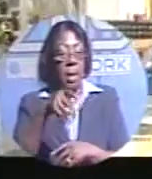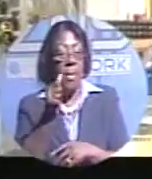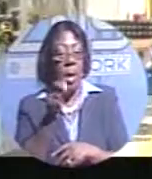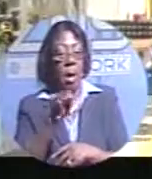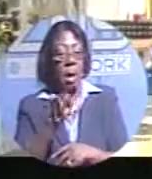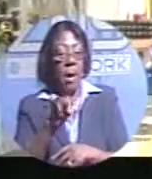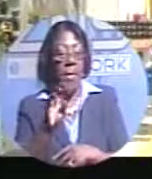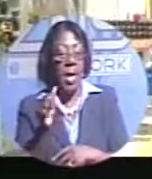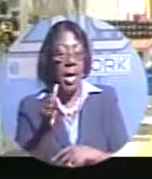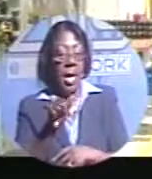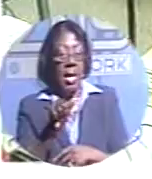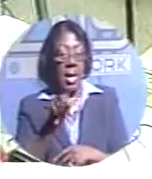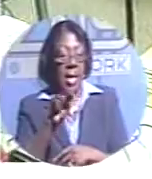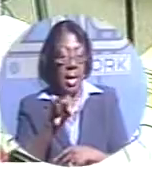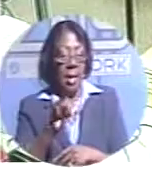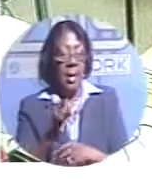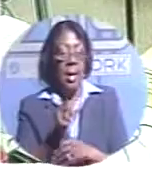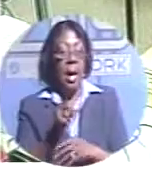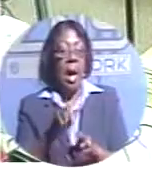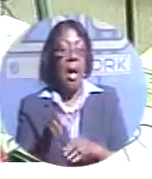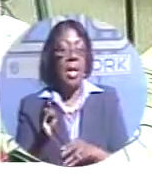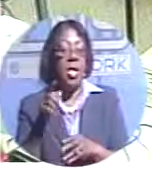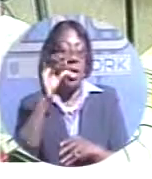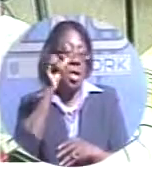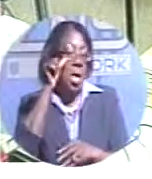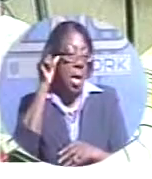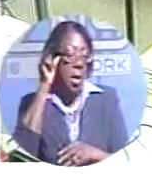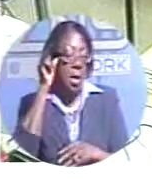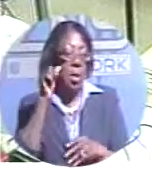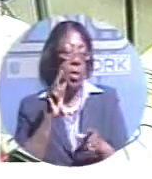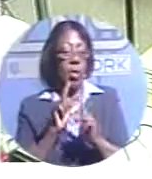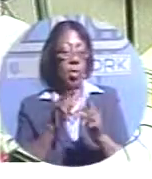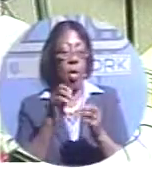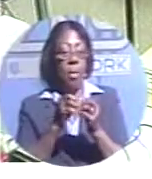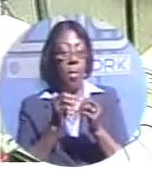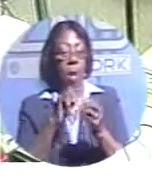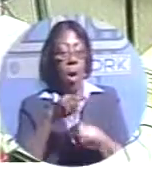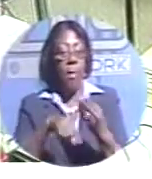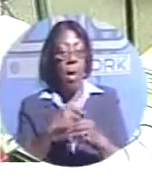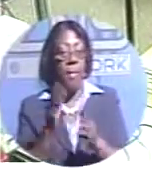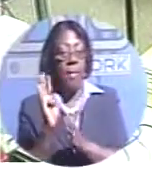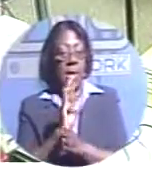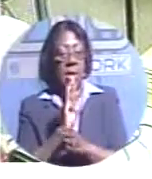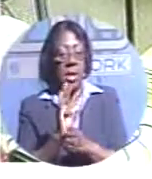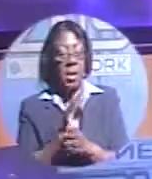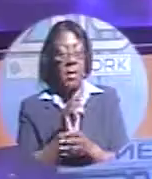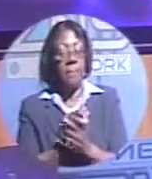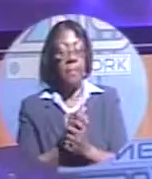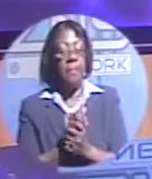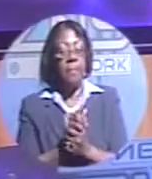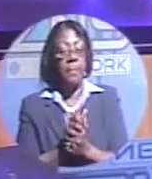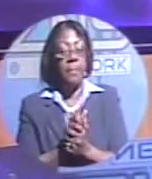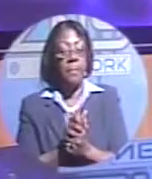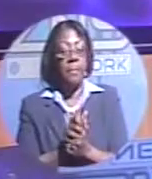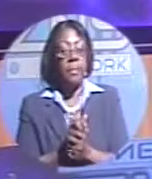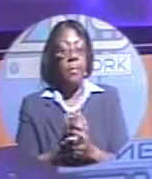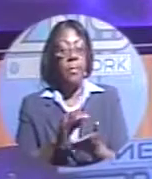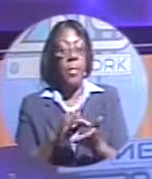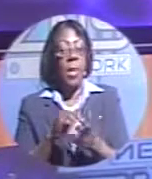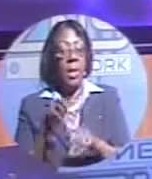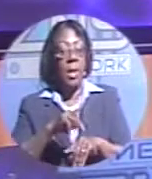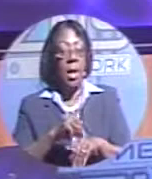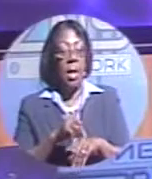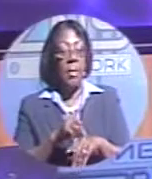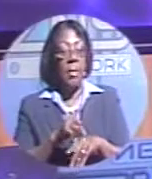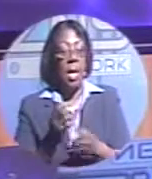business relationships in those countries as well. Cyan Thompson, ZNS News Network. Meantime, relief